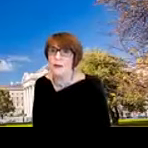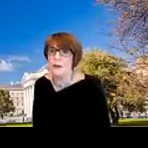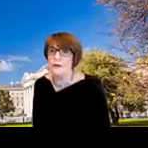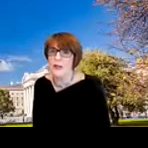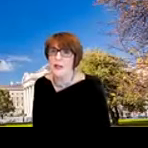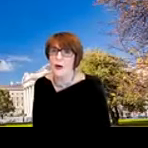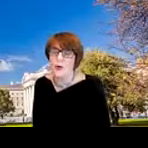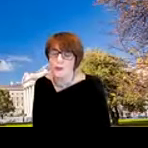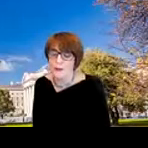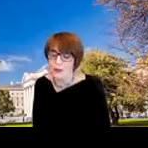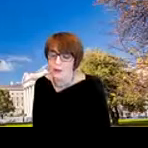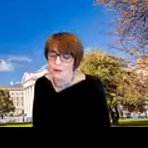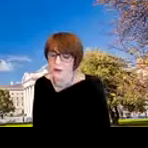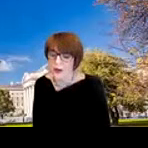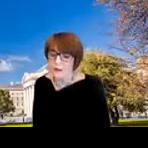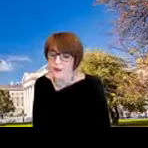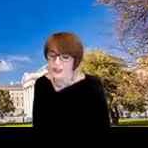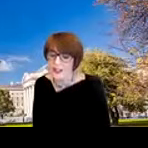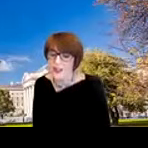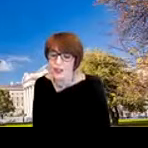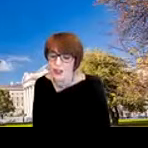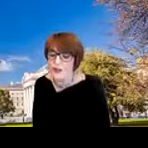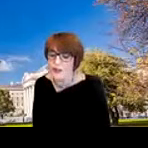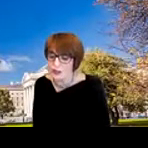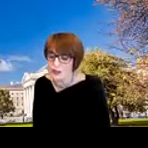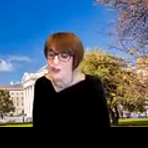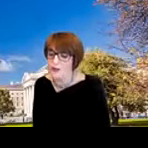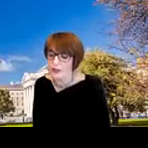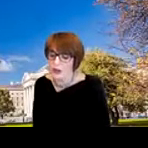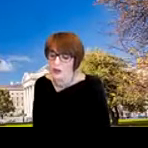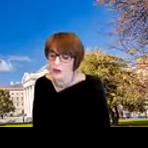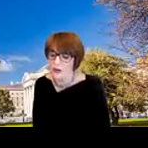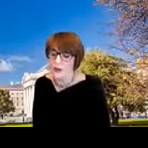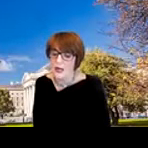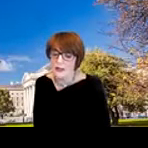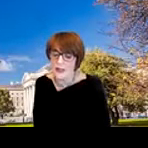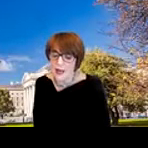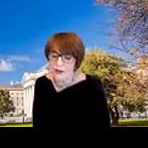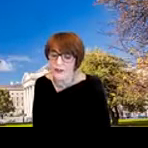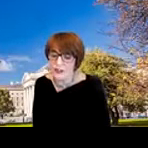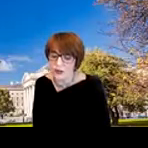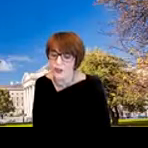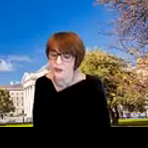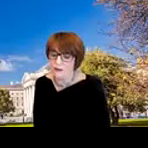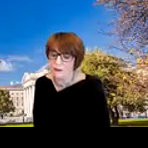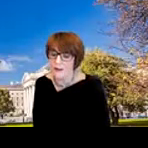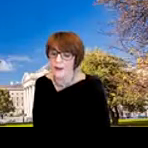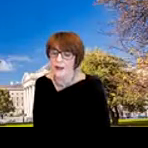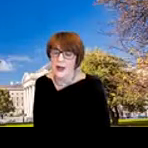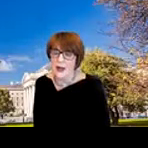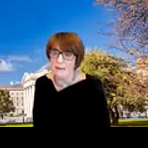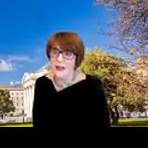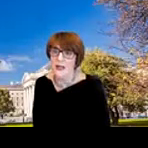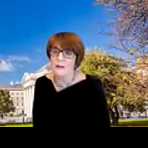people were feeling, oh, it will be over. But as this continued and continued for the long haul, the level of exhaustion for